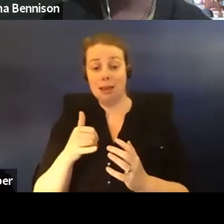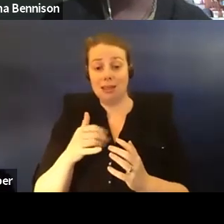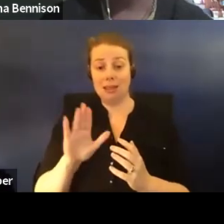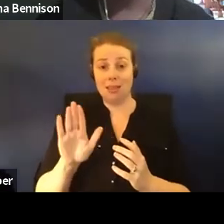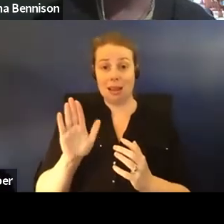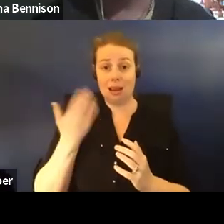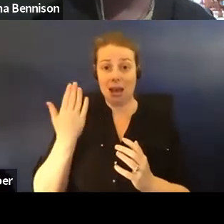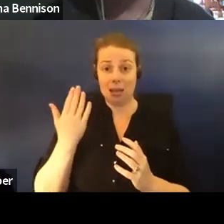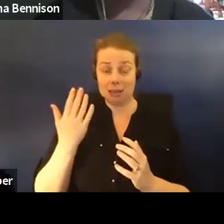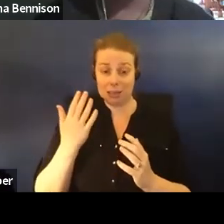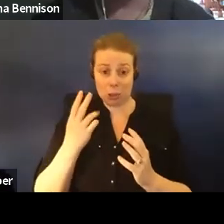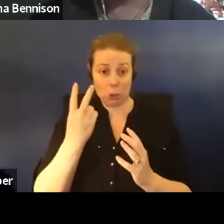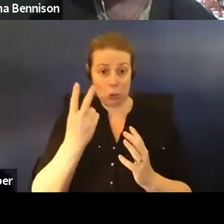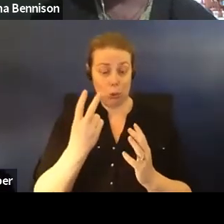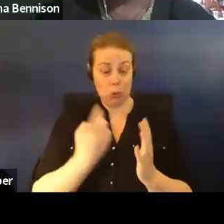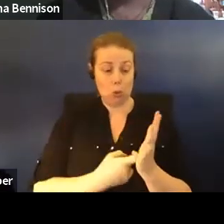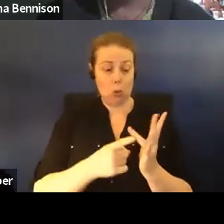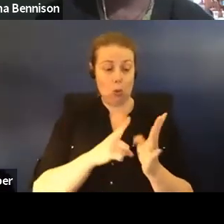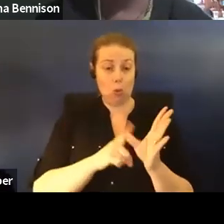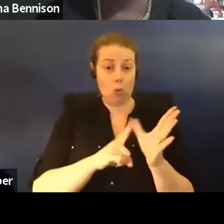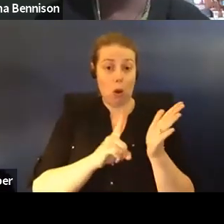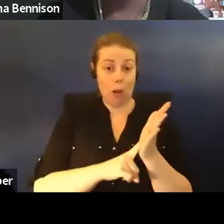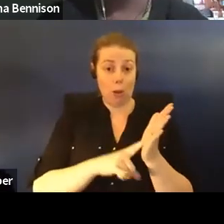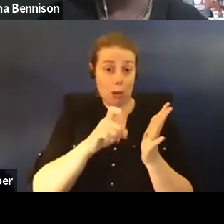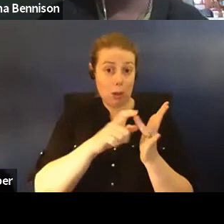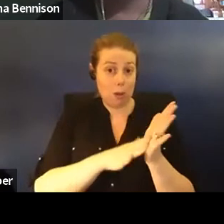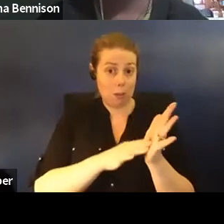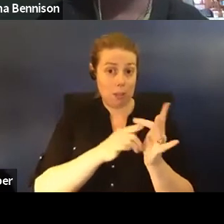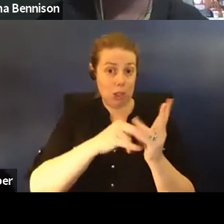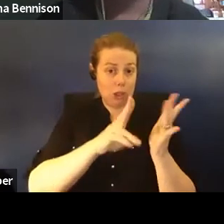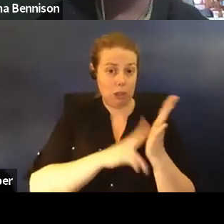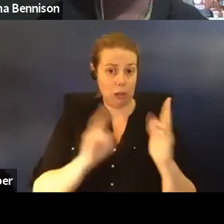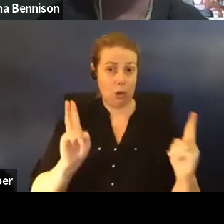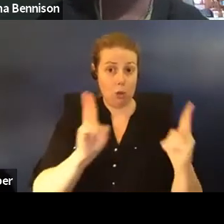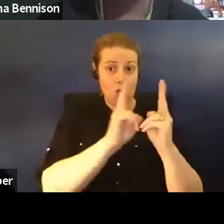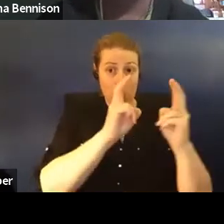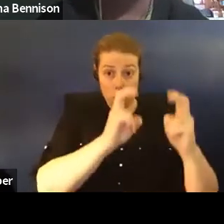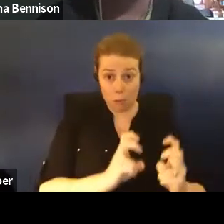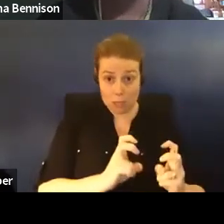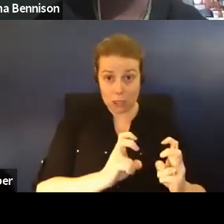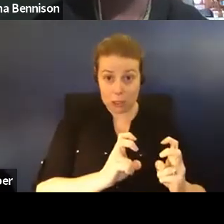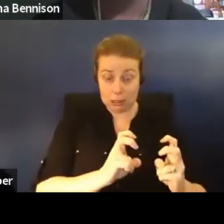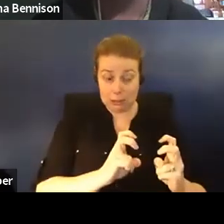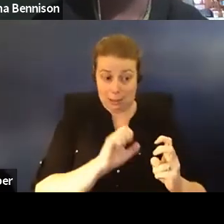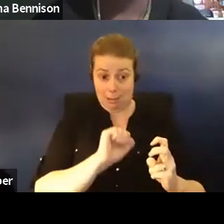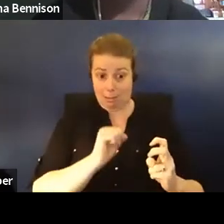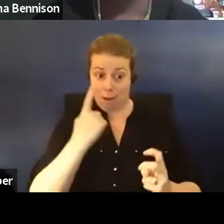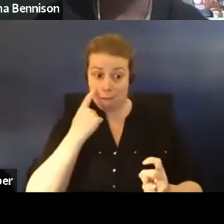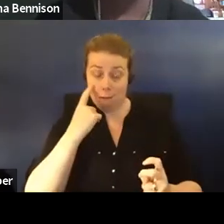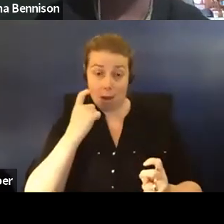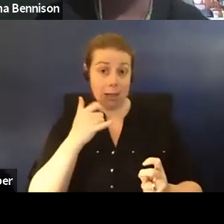there's a commonality there somehow. But just getting back to the previous point about